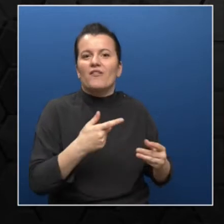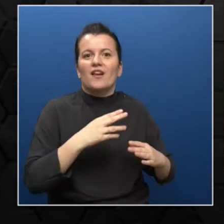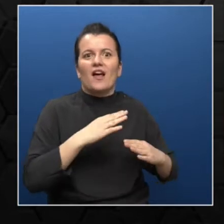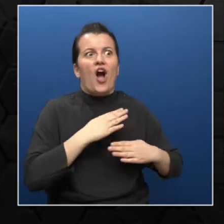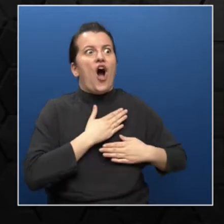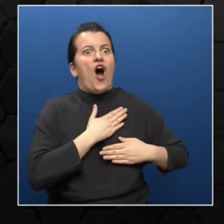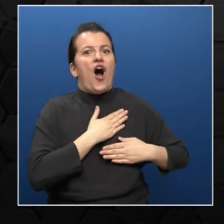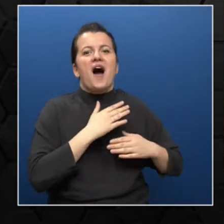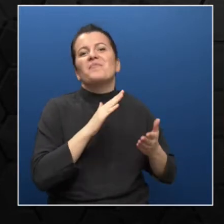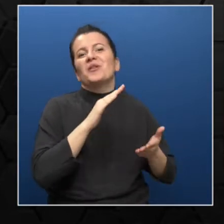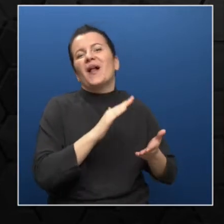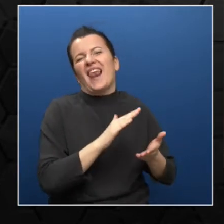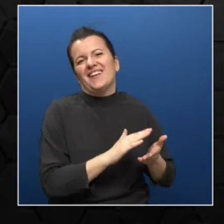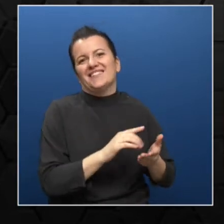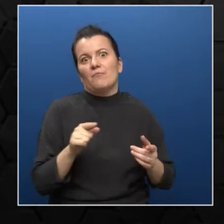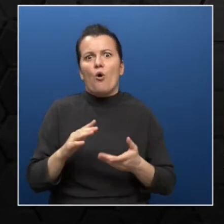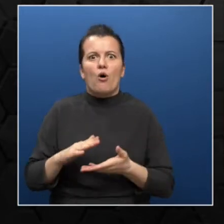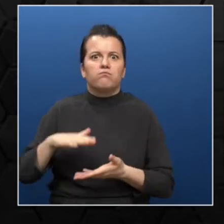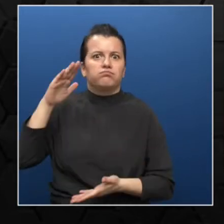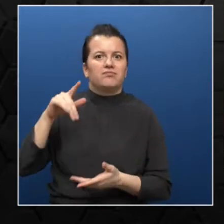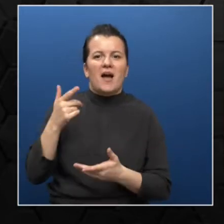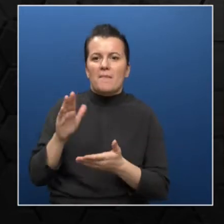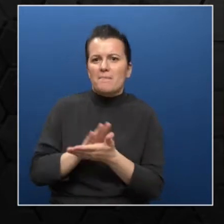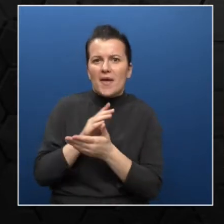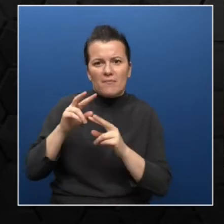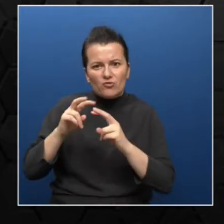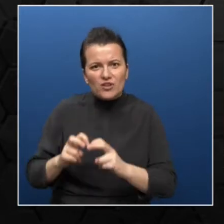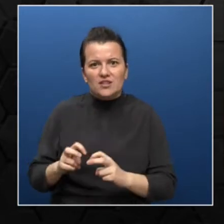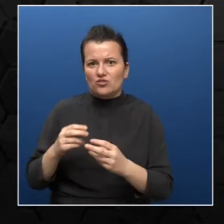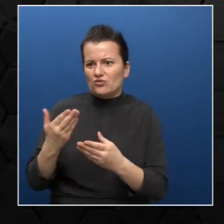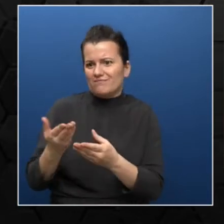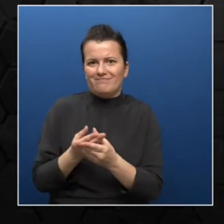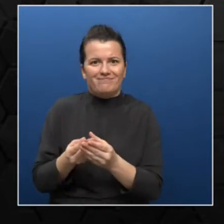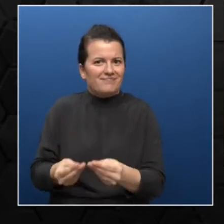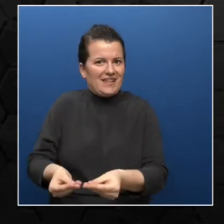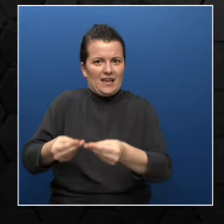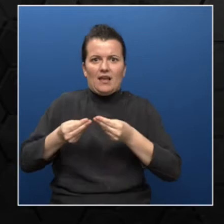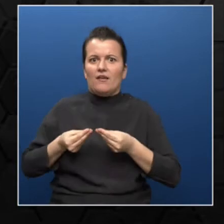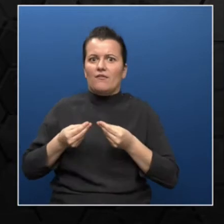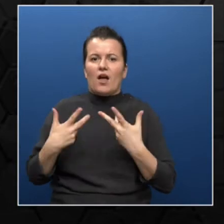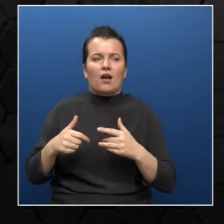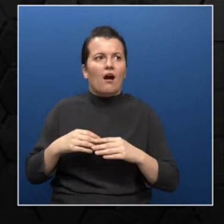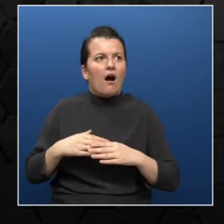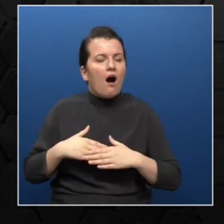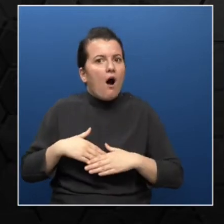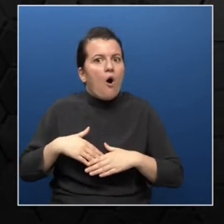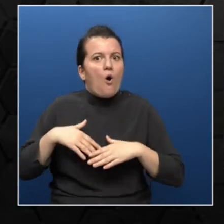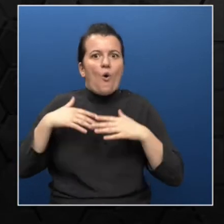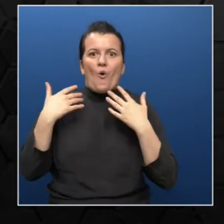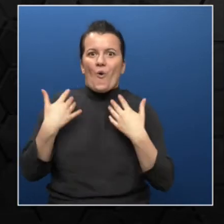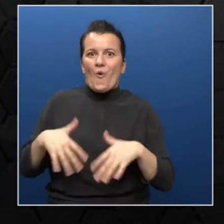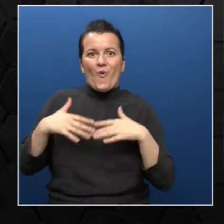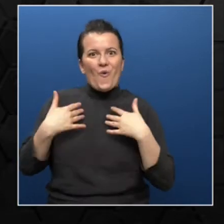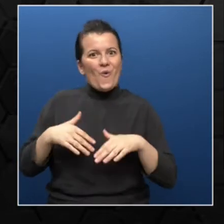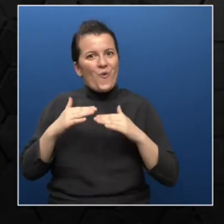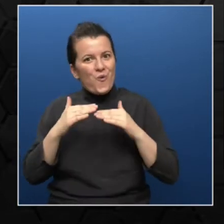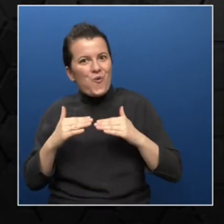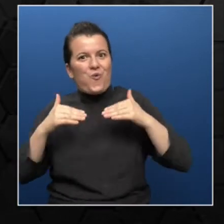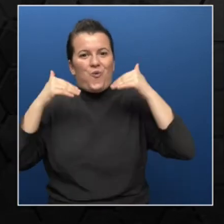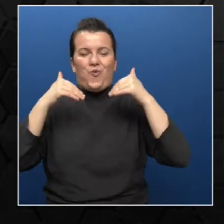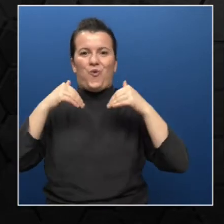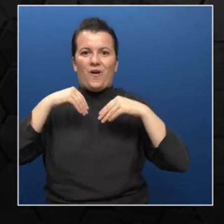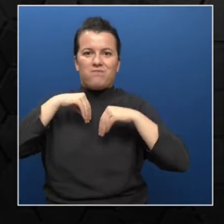Like from every paper, there's so much that I get out of it. And especially when you're interested in some topic, there's so many insights that come out of